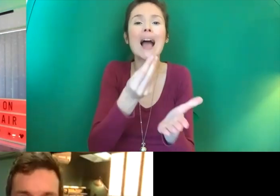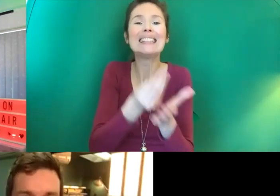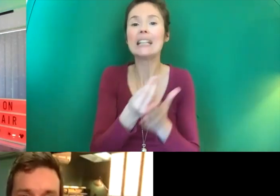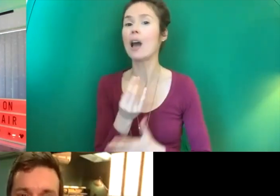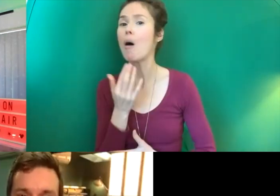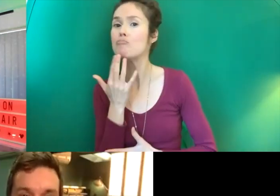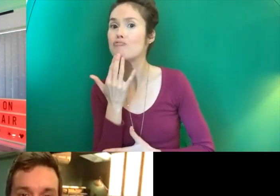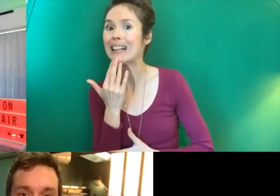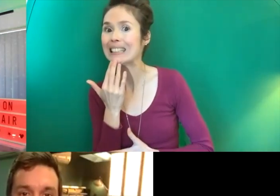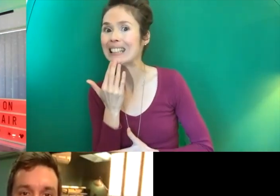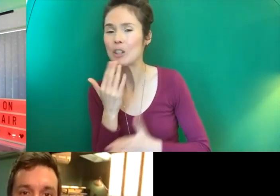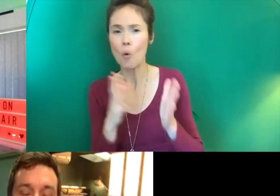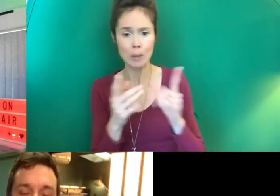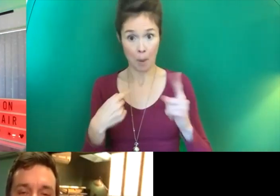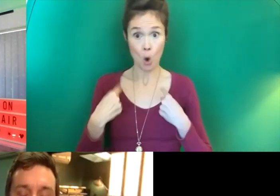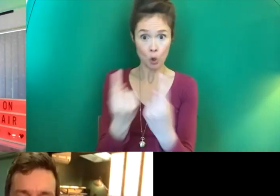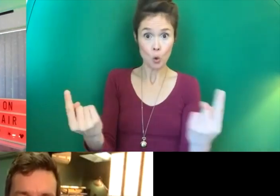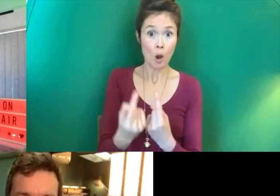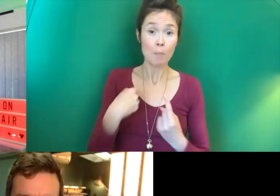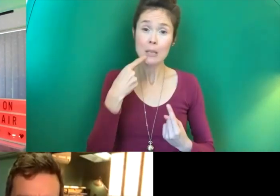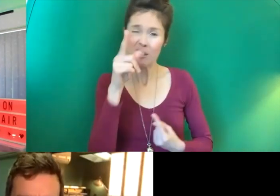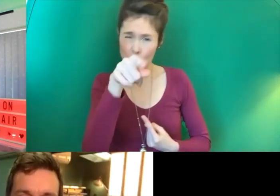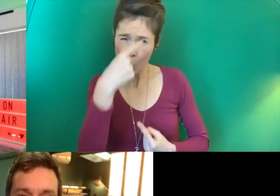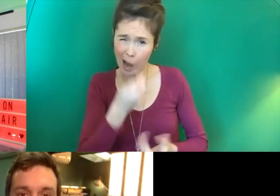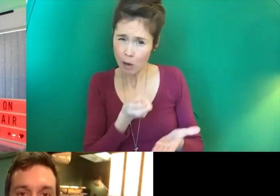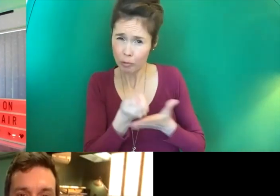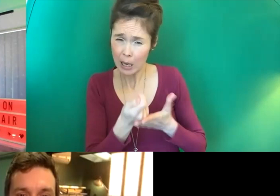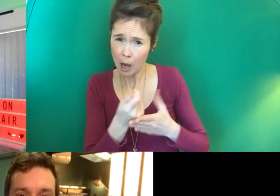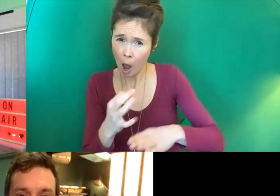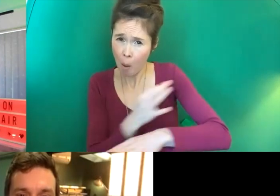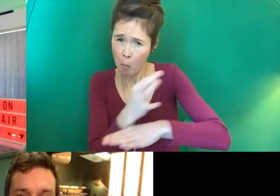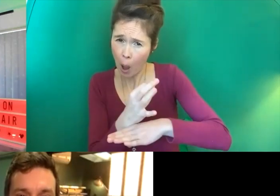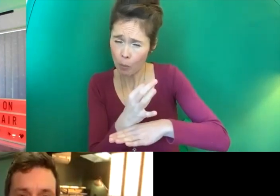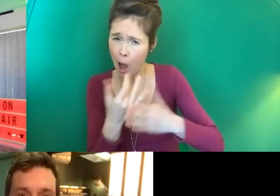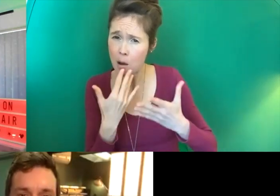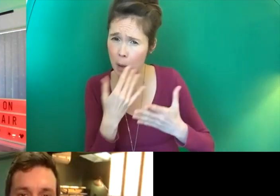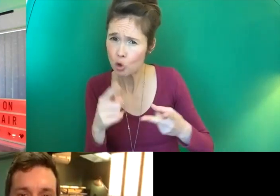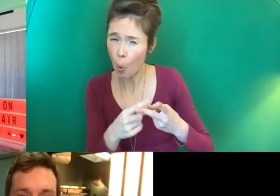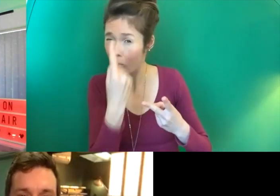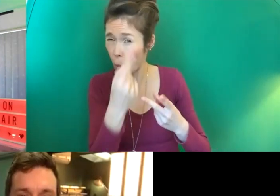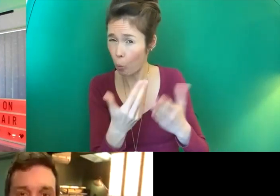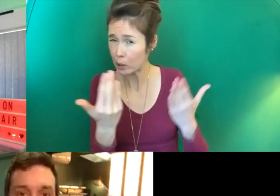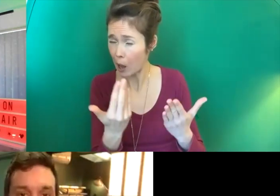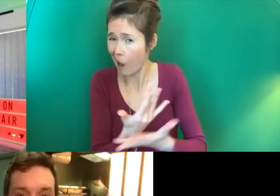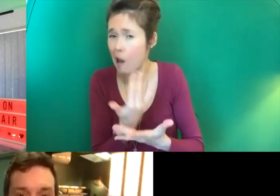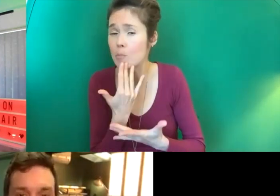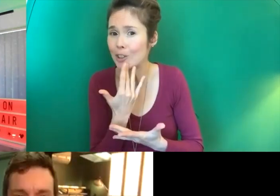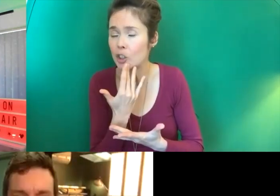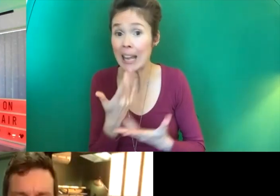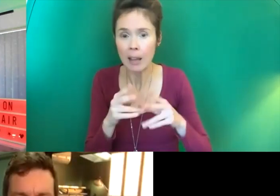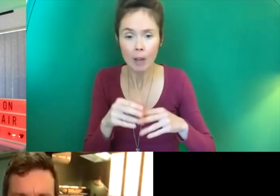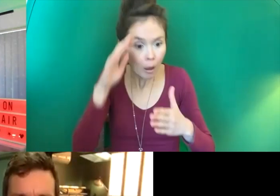per day or per hour, actually creating art with people with a whole range of different